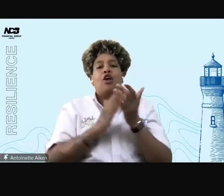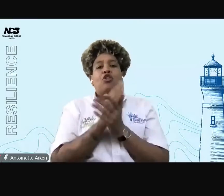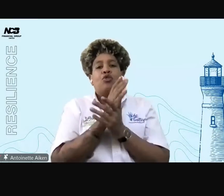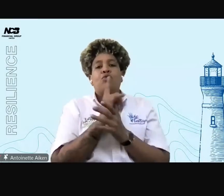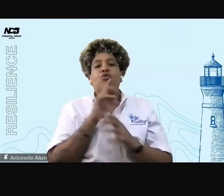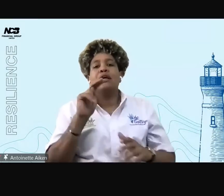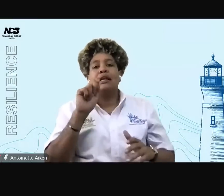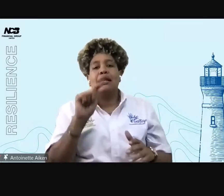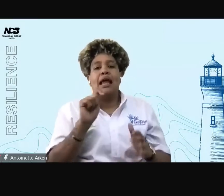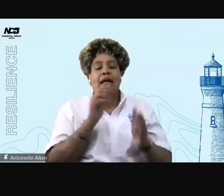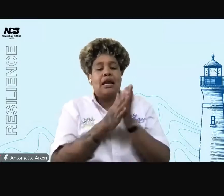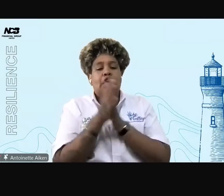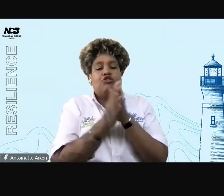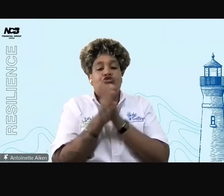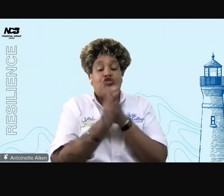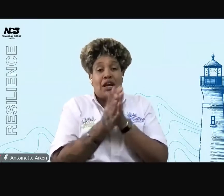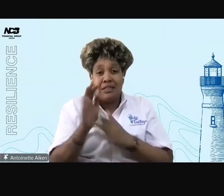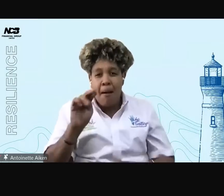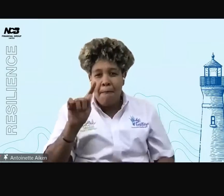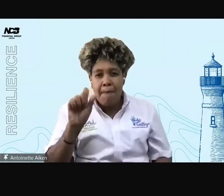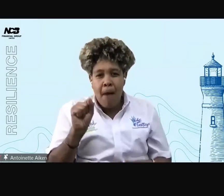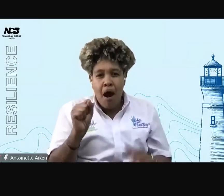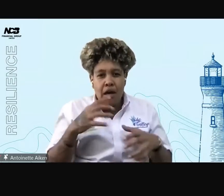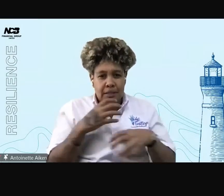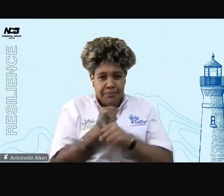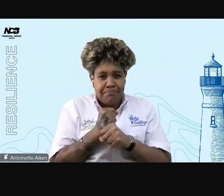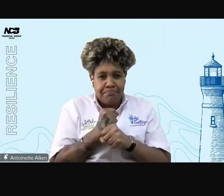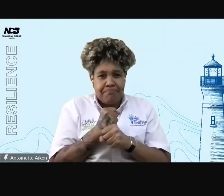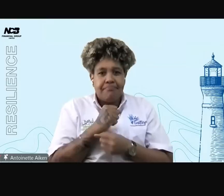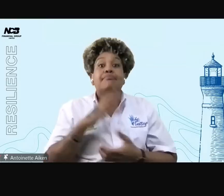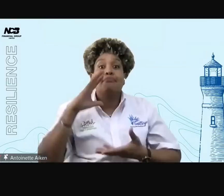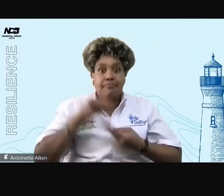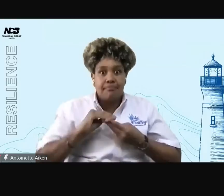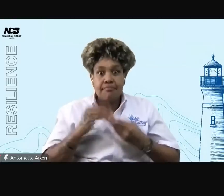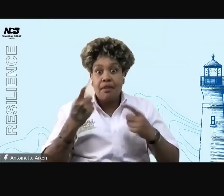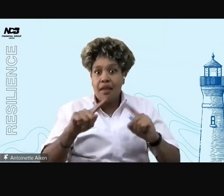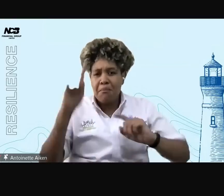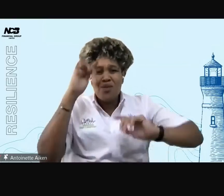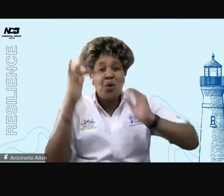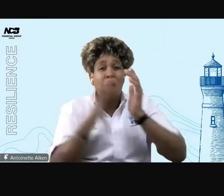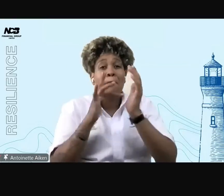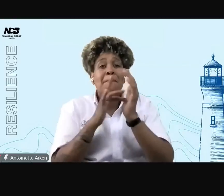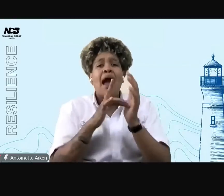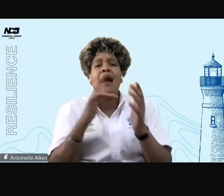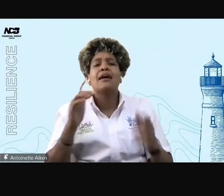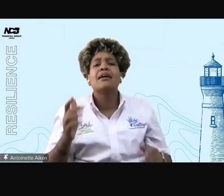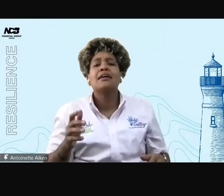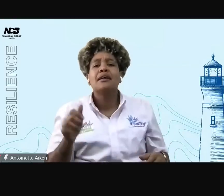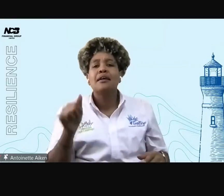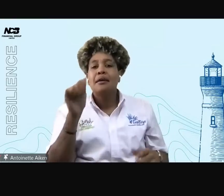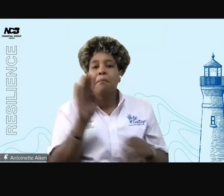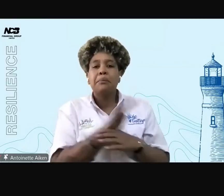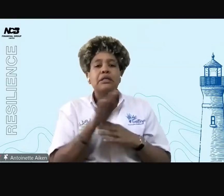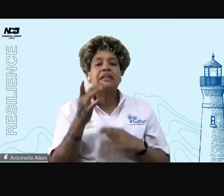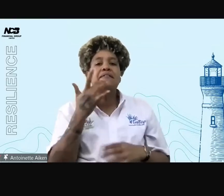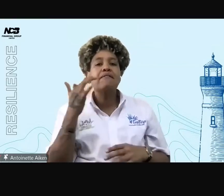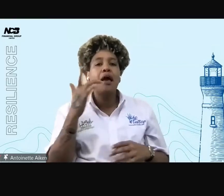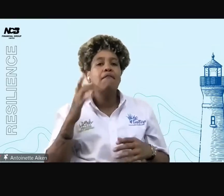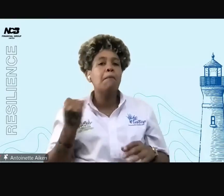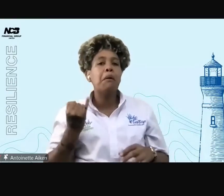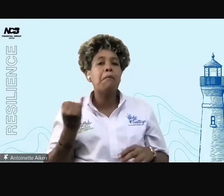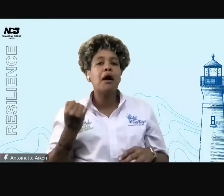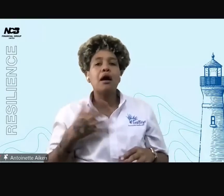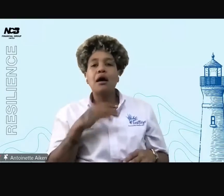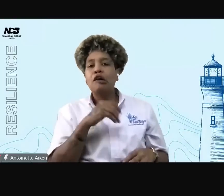interest margins. As you know, the banking business is a favorite focus of criminals. Traditional robbery